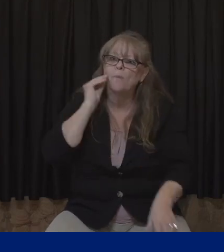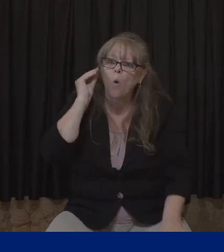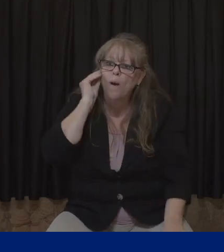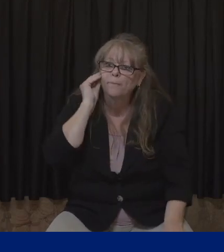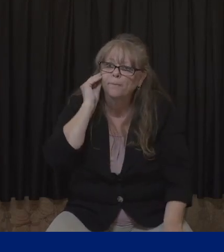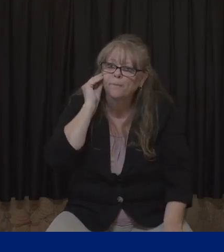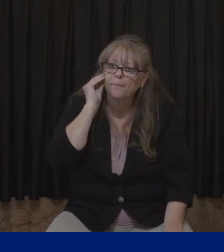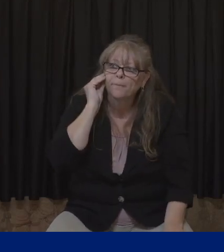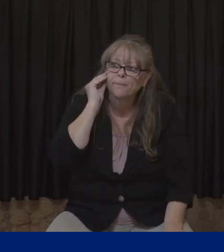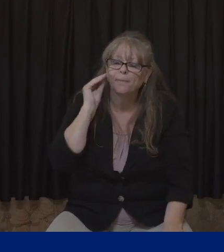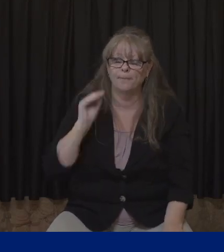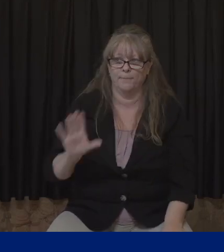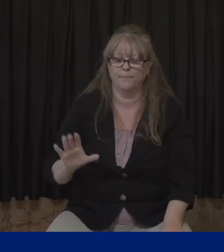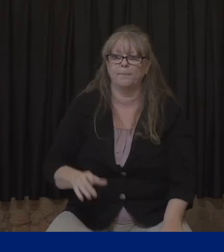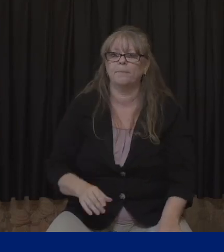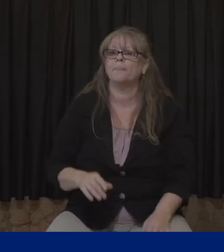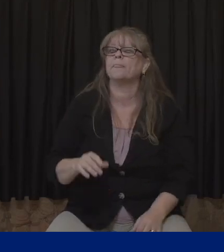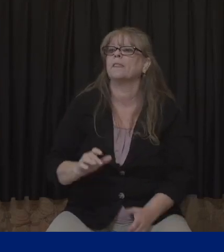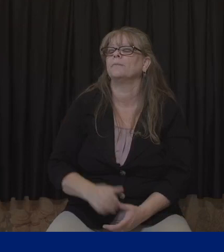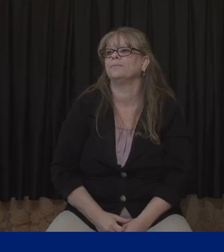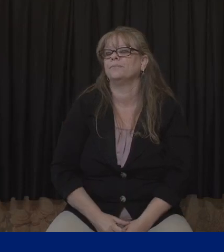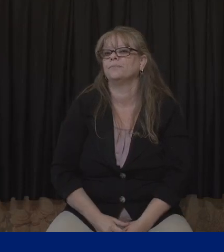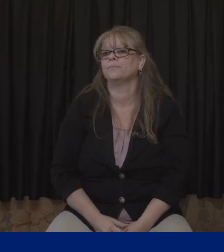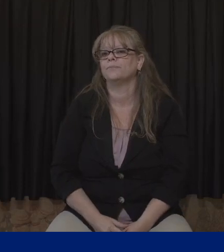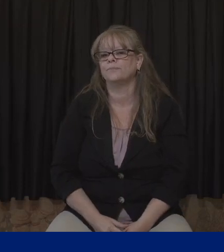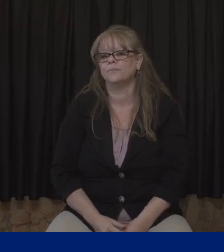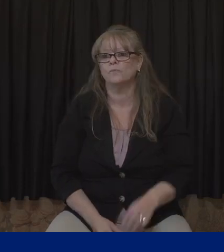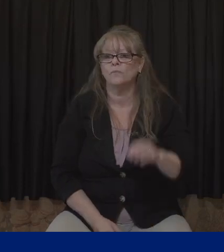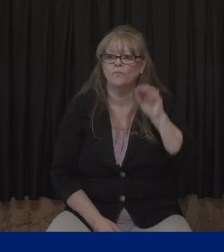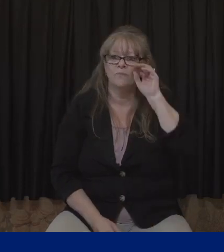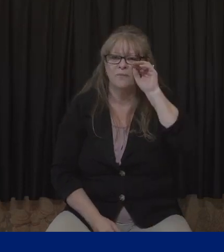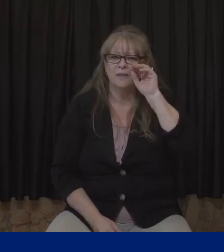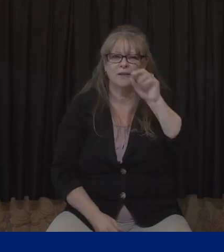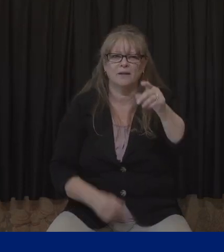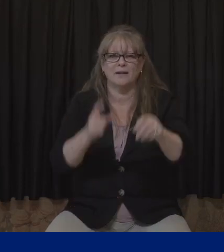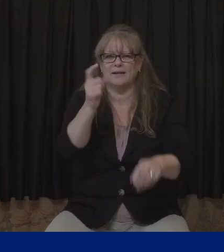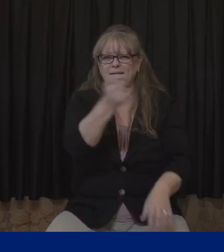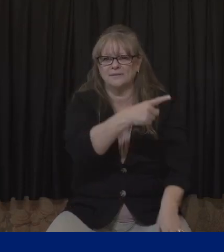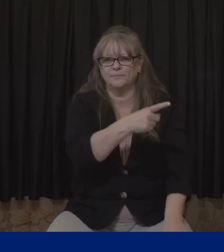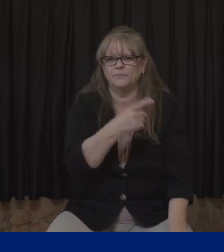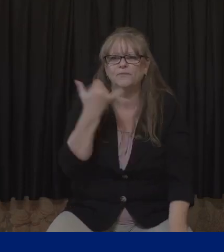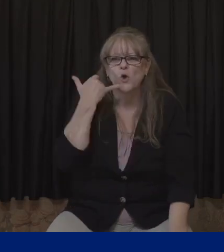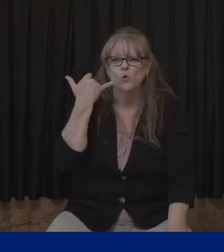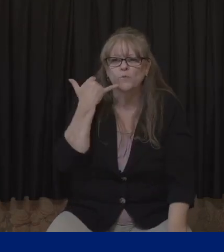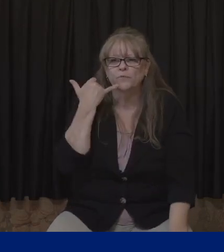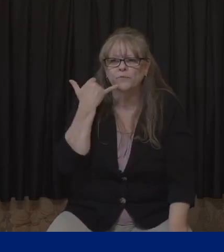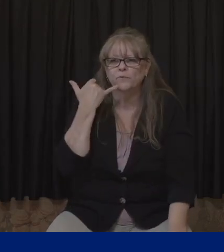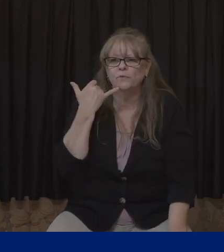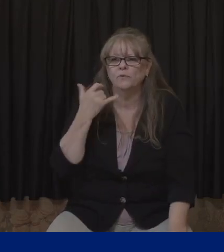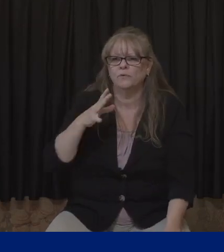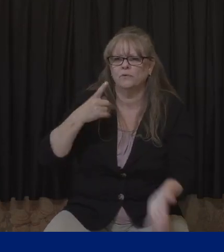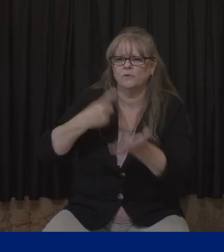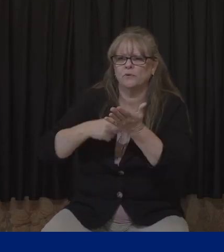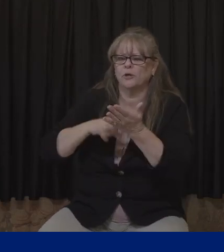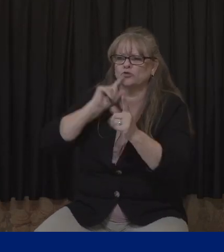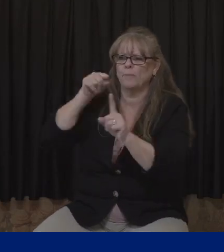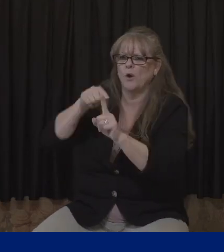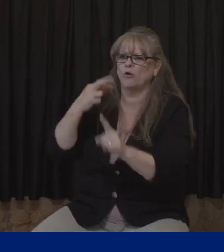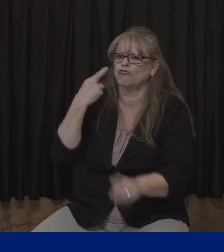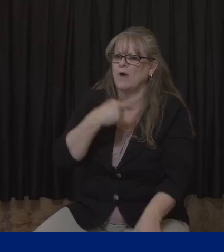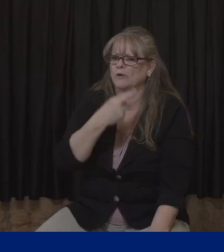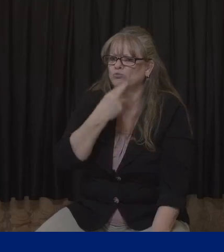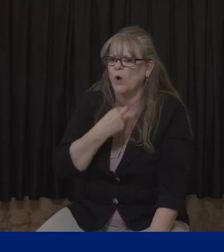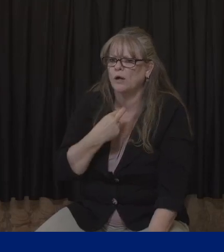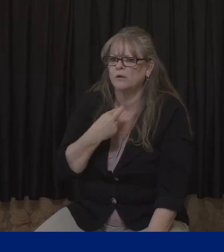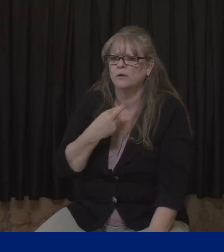Business Journal. I know you talked a lot about restaurants and how you're looking at when to reopen them. Can you talk about the time frame for reopening some of the